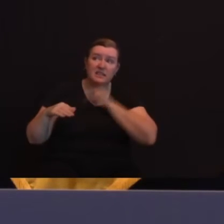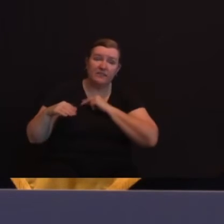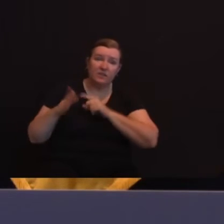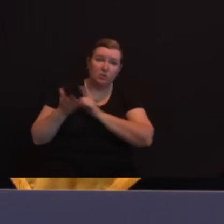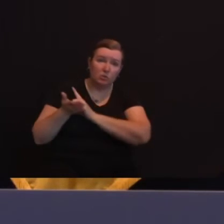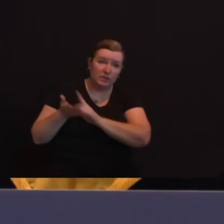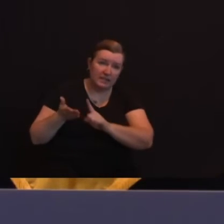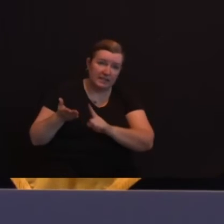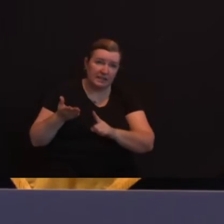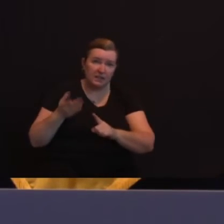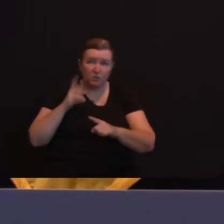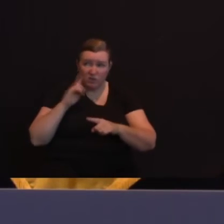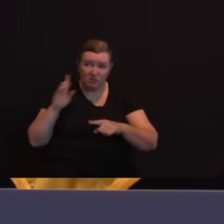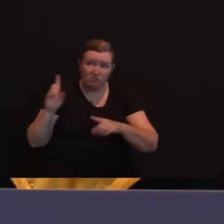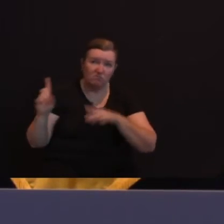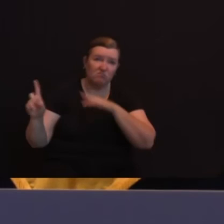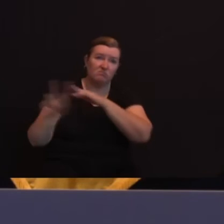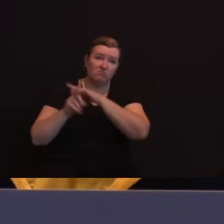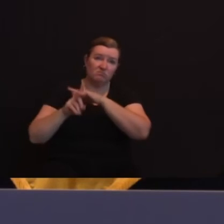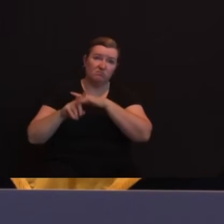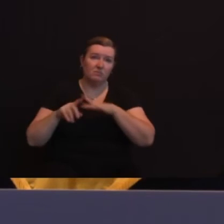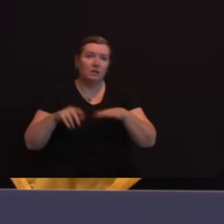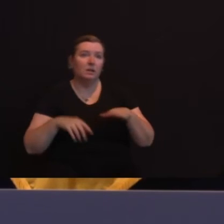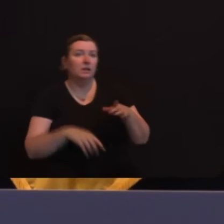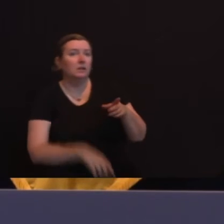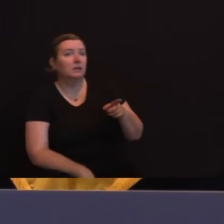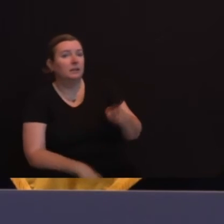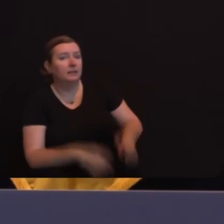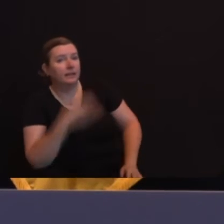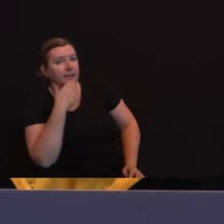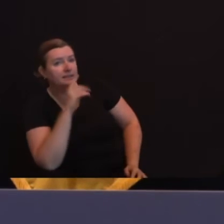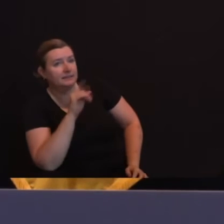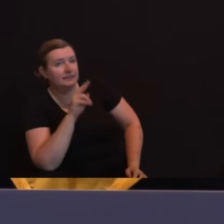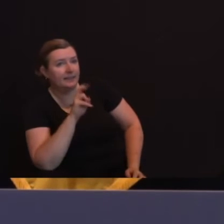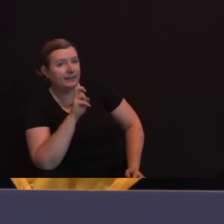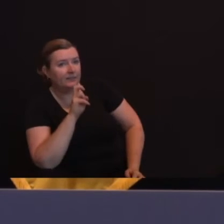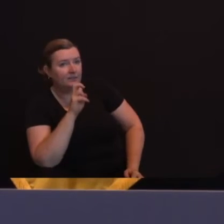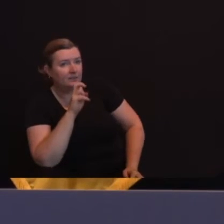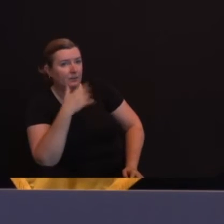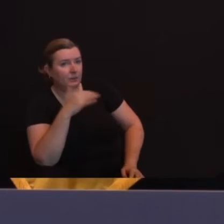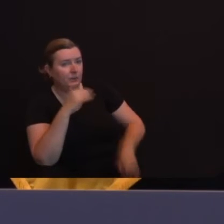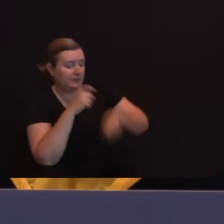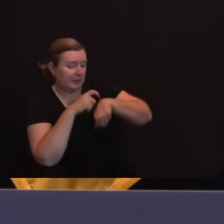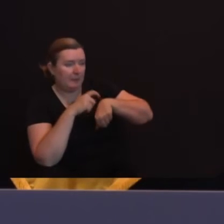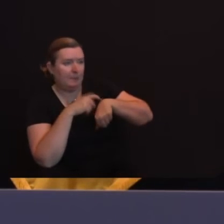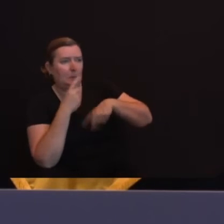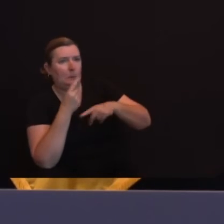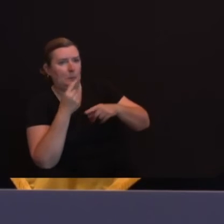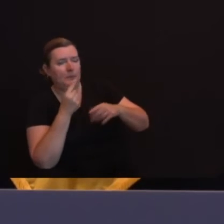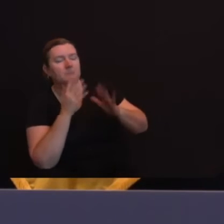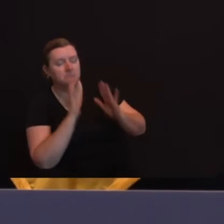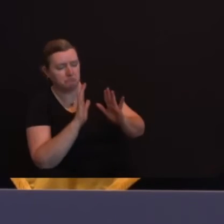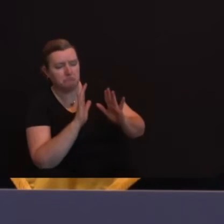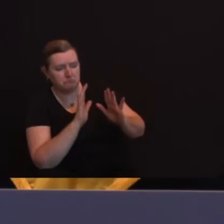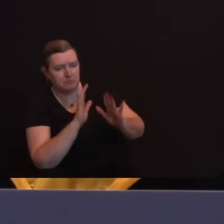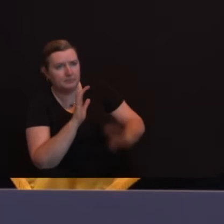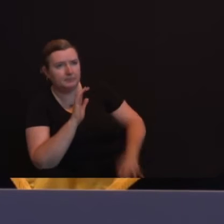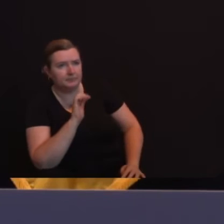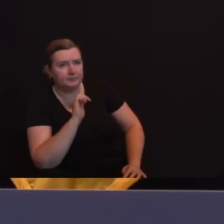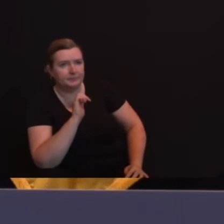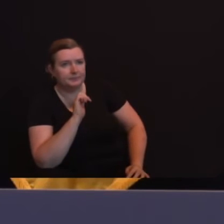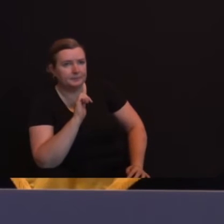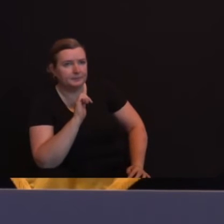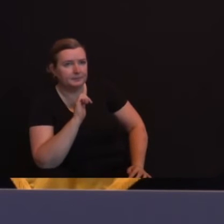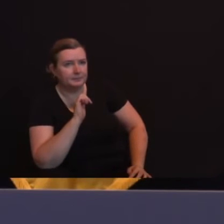you. Thank you, Dave. We're going to be relatively, only because we're under the gun here in the White House, we'll be relatively crisp in answers. Listen, as I